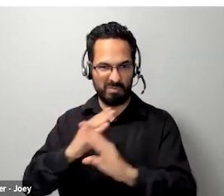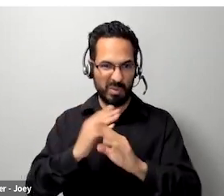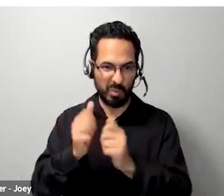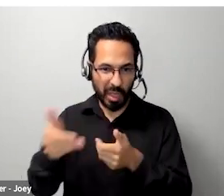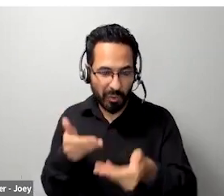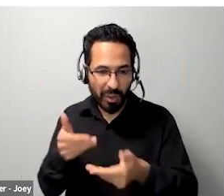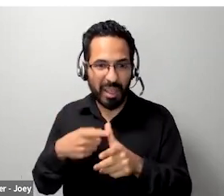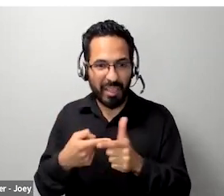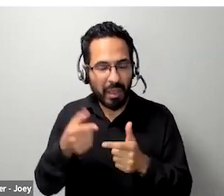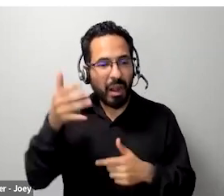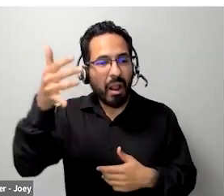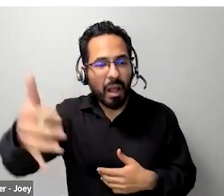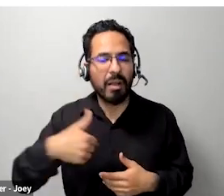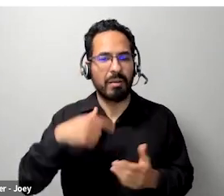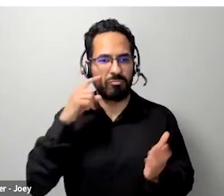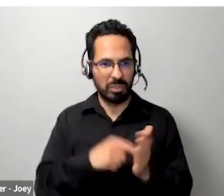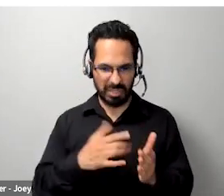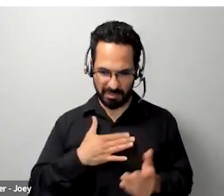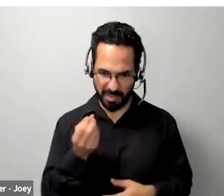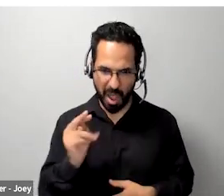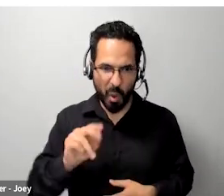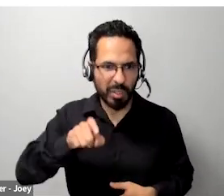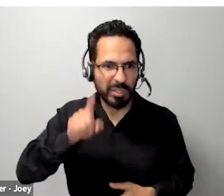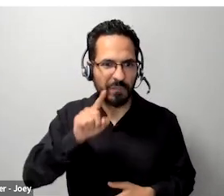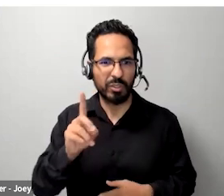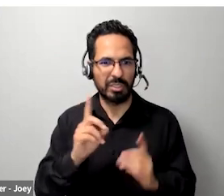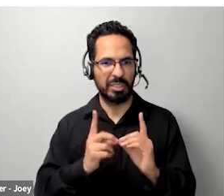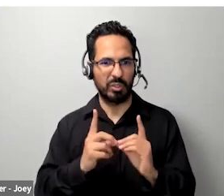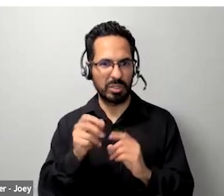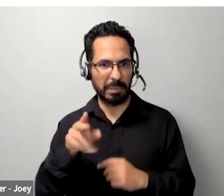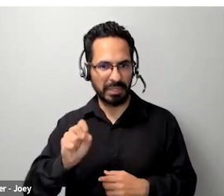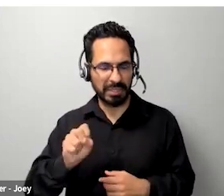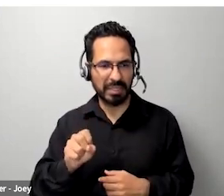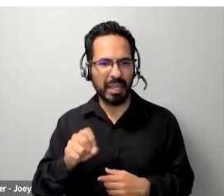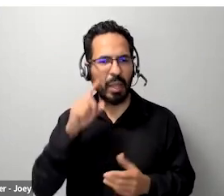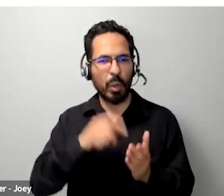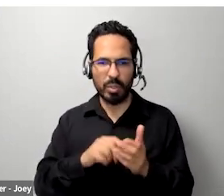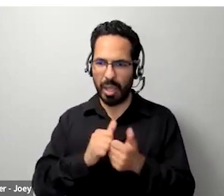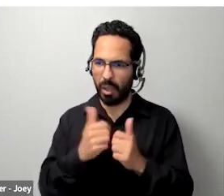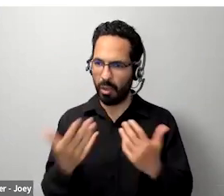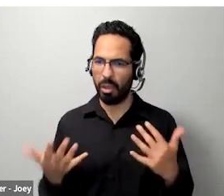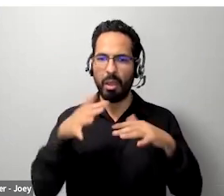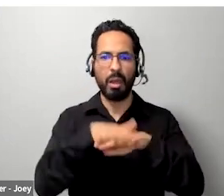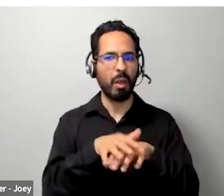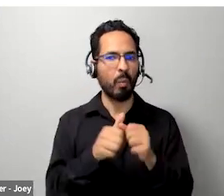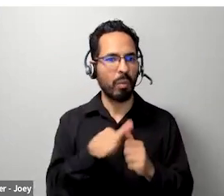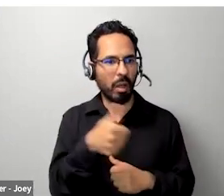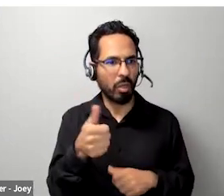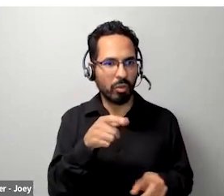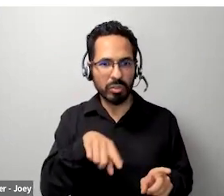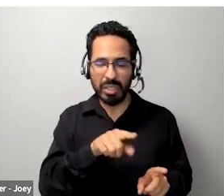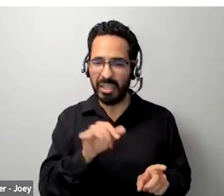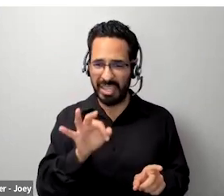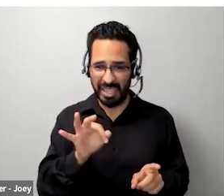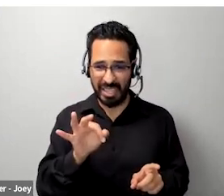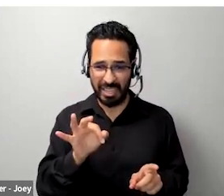also started recognizing my own needs in digital spaces and saw how often they overlapped with others. And if my needs weren't being considered,